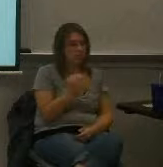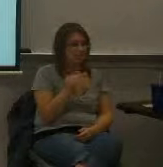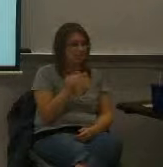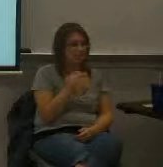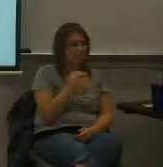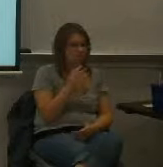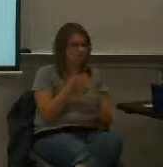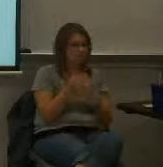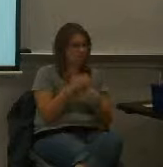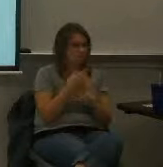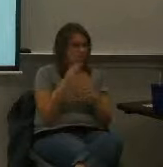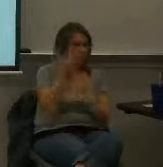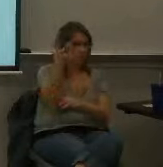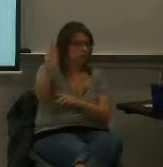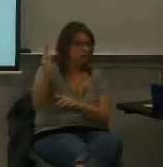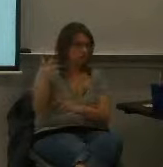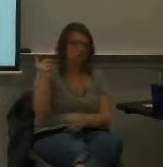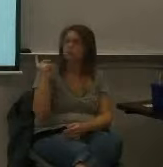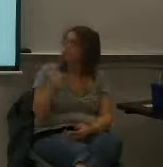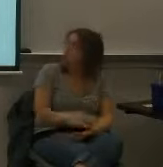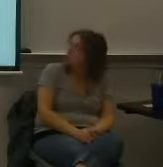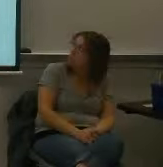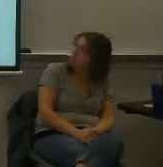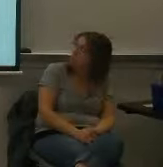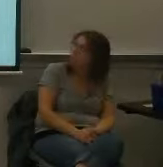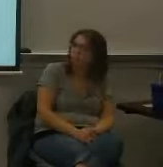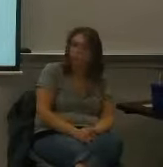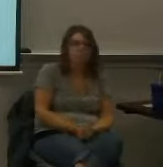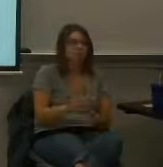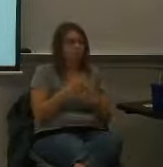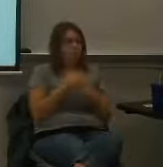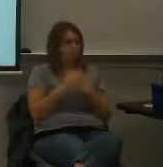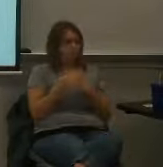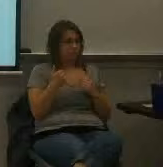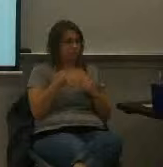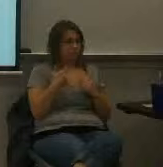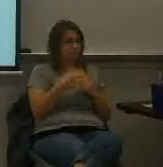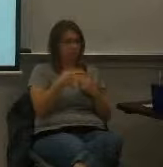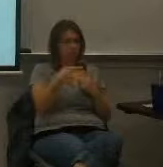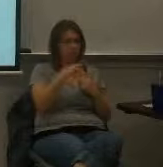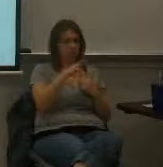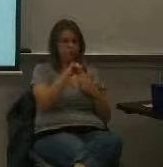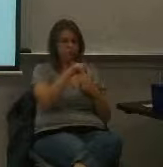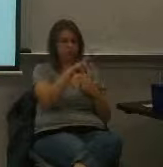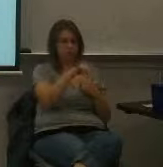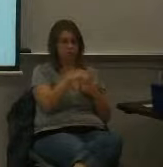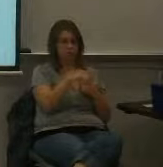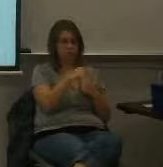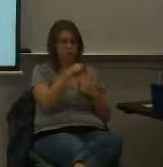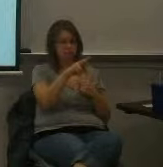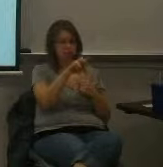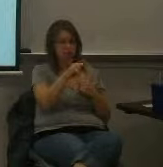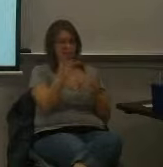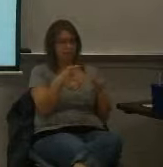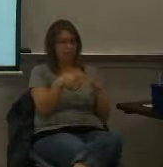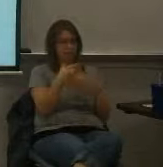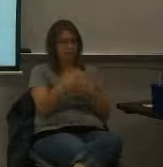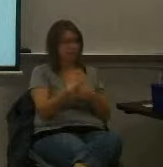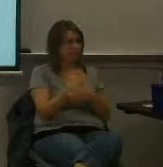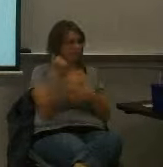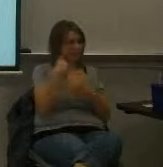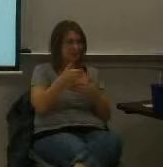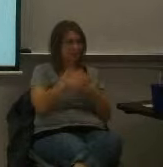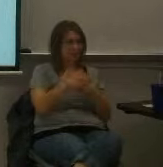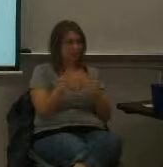that was up here. And there then was this primary succession that occurred after that. Immediately